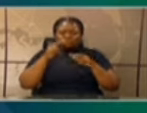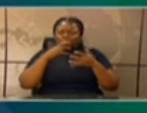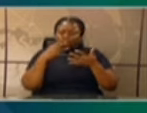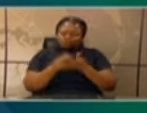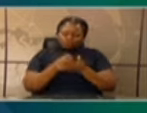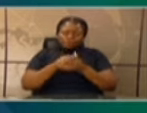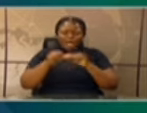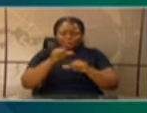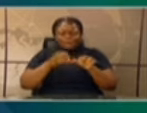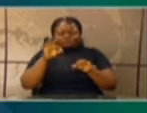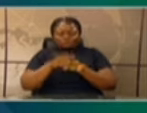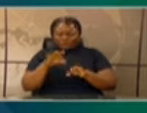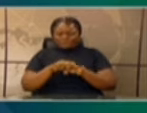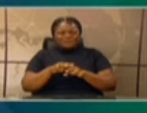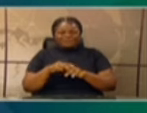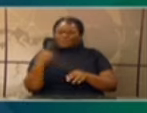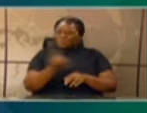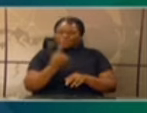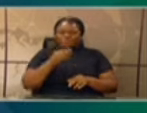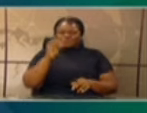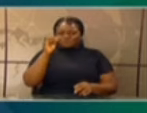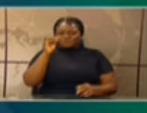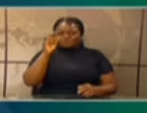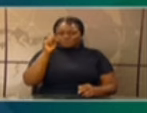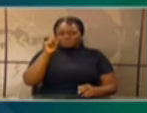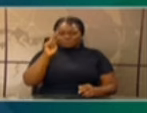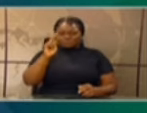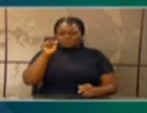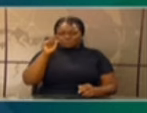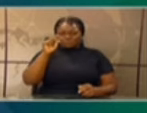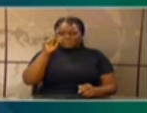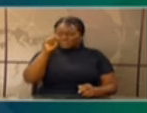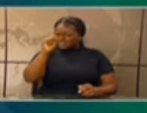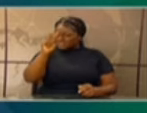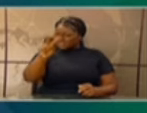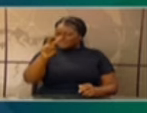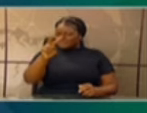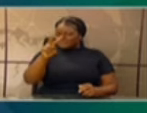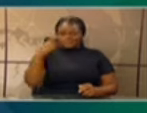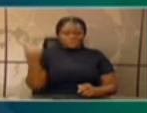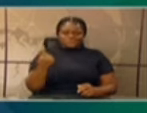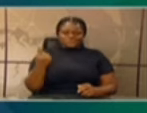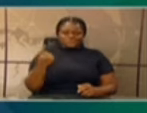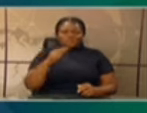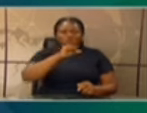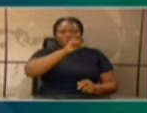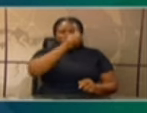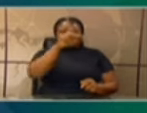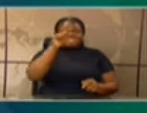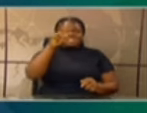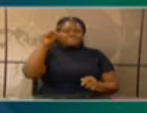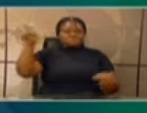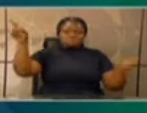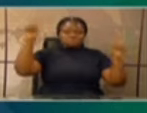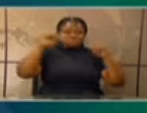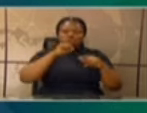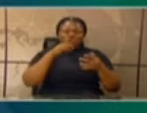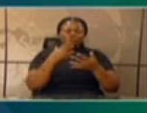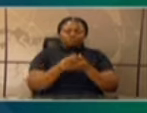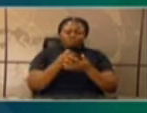NTA at Junior TV. This one I can tell you on authority. When it comes to statistics,